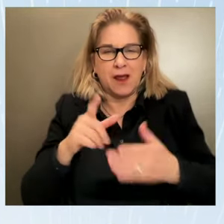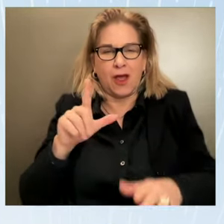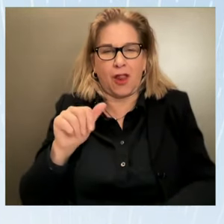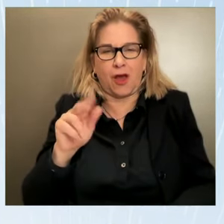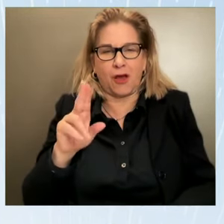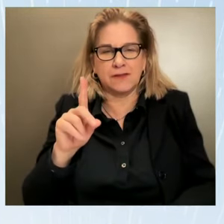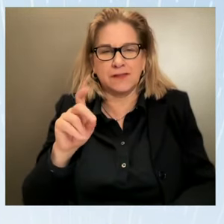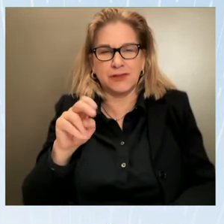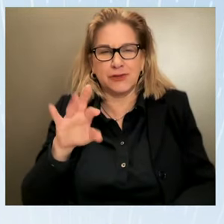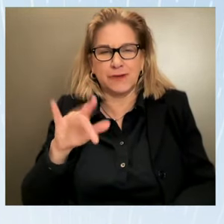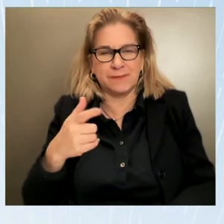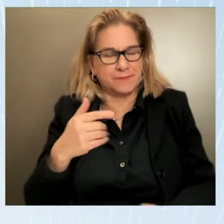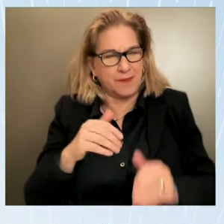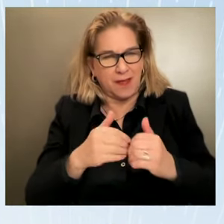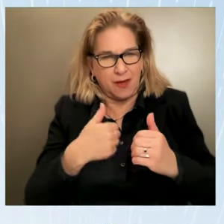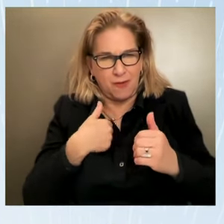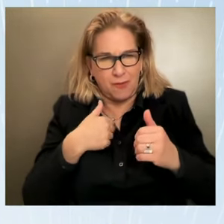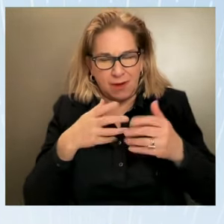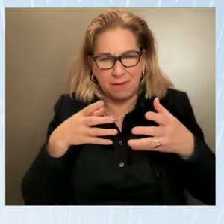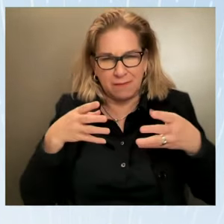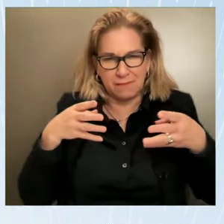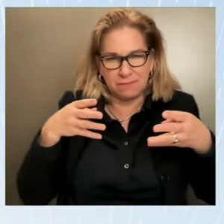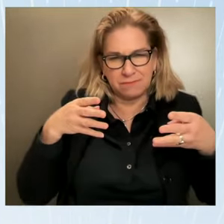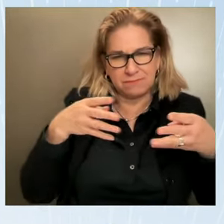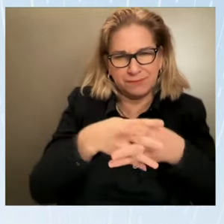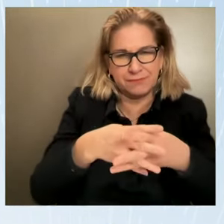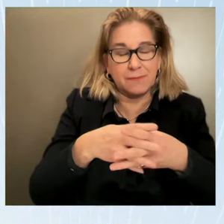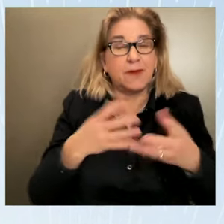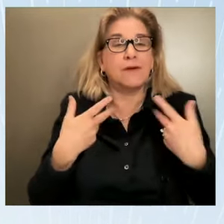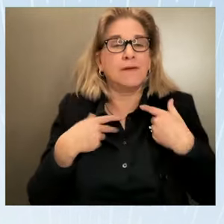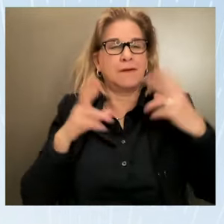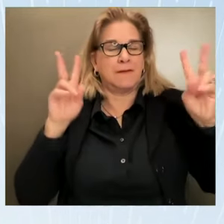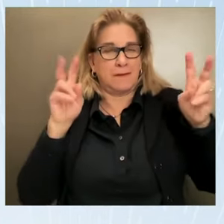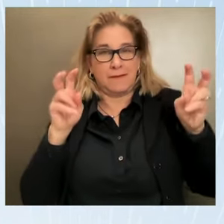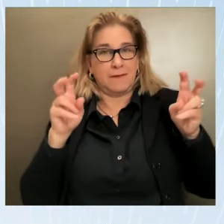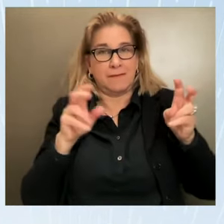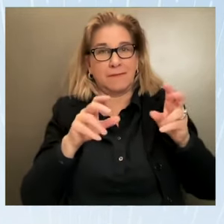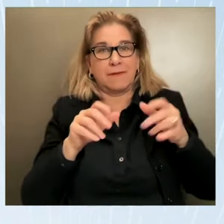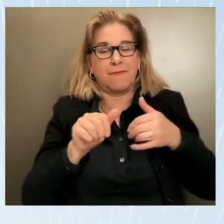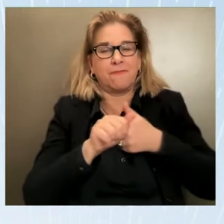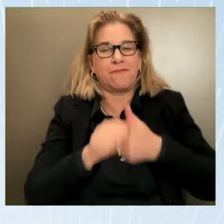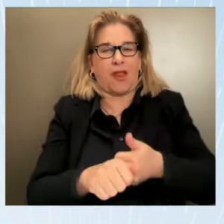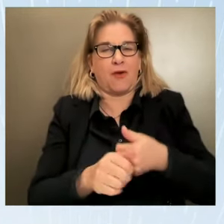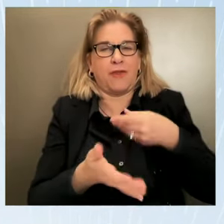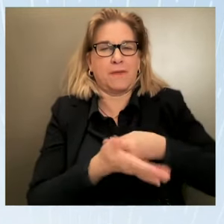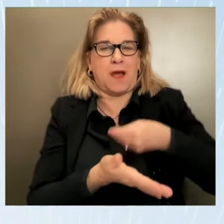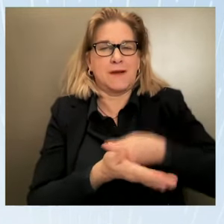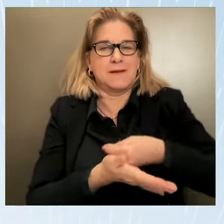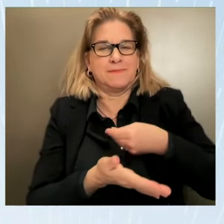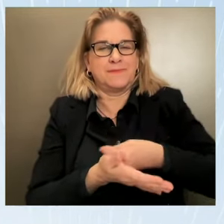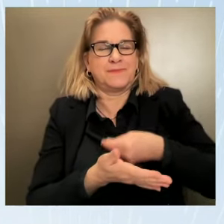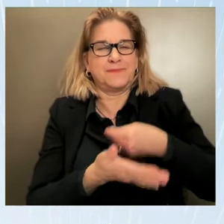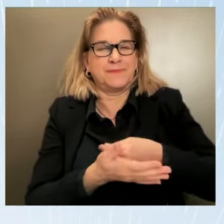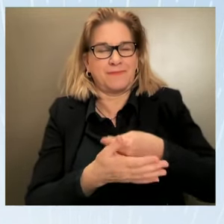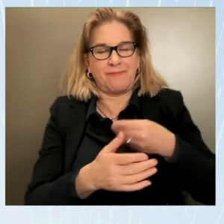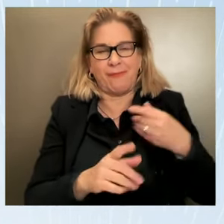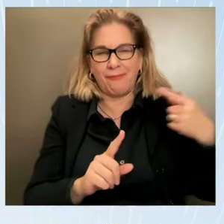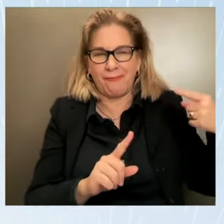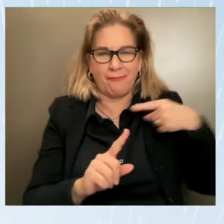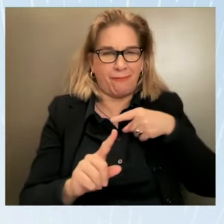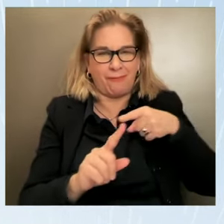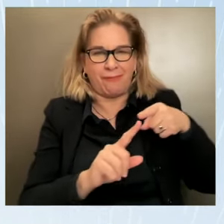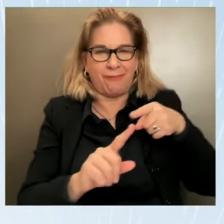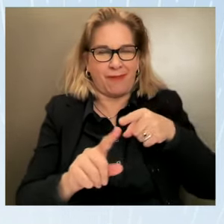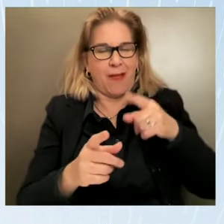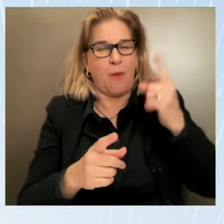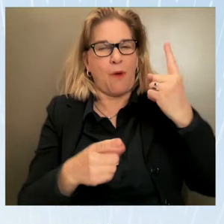disrupt illicit networks, and seek justice for victims of trafficking. In support of the National Action Plan, Treasury will continue to leverage